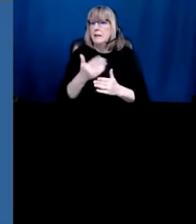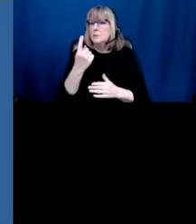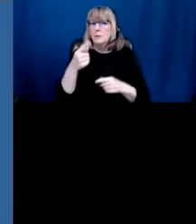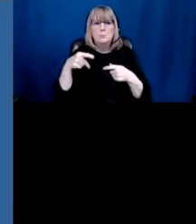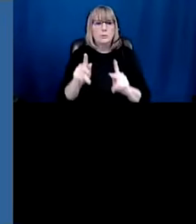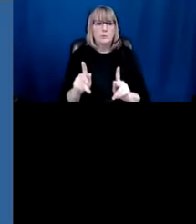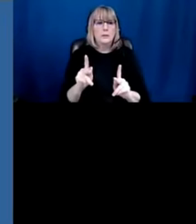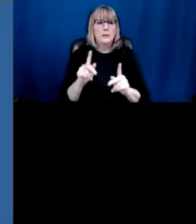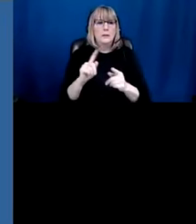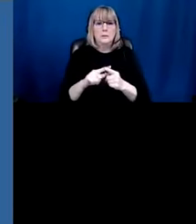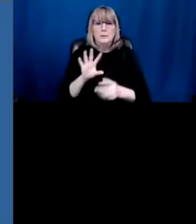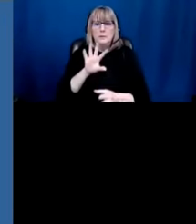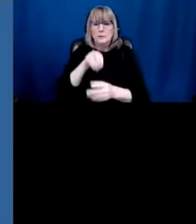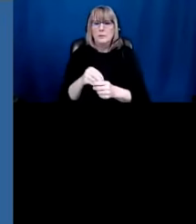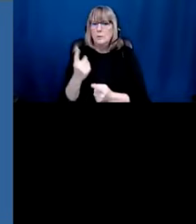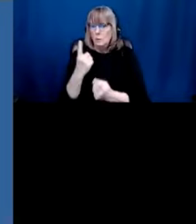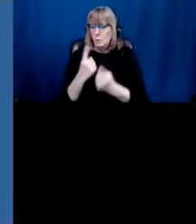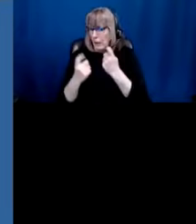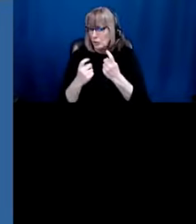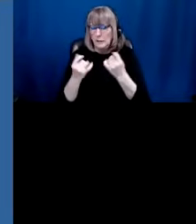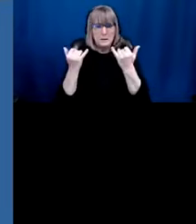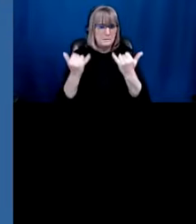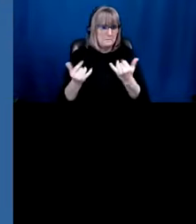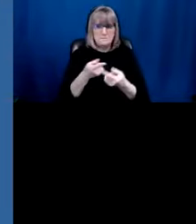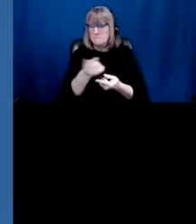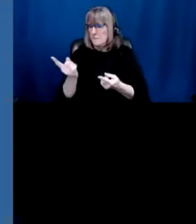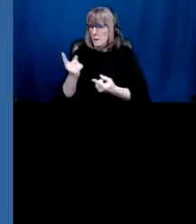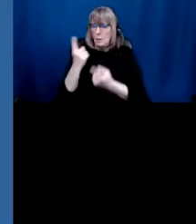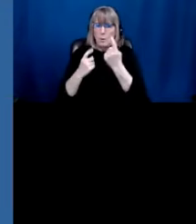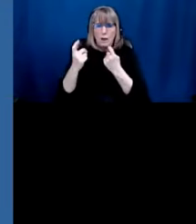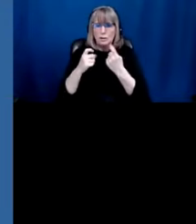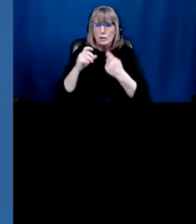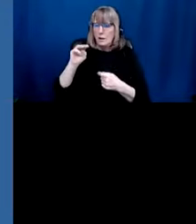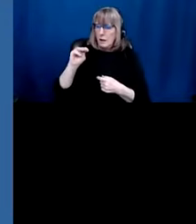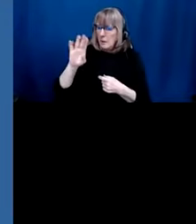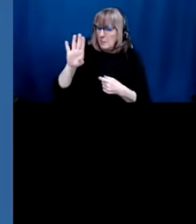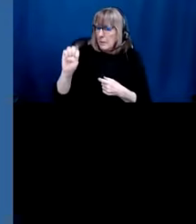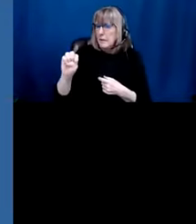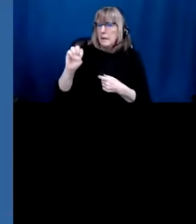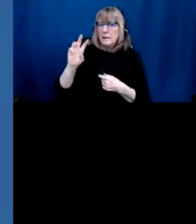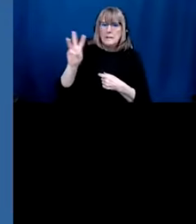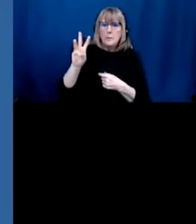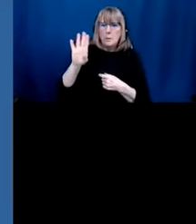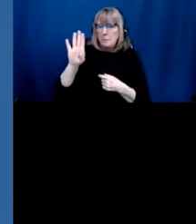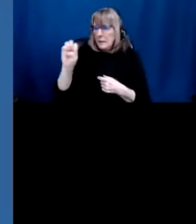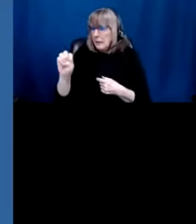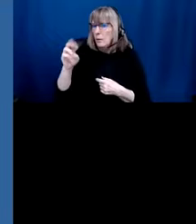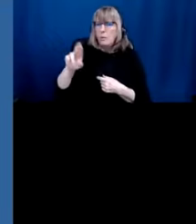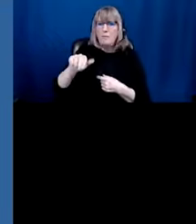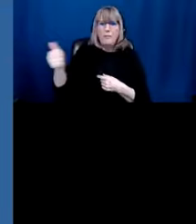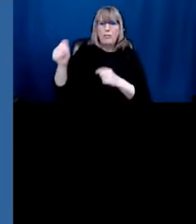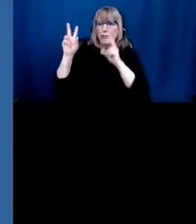allows us to go into some questions. So if you have questions about MBE, ¿Tienen alguna pregunta